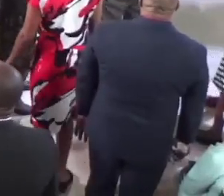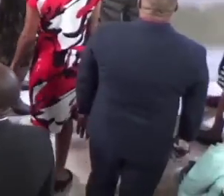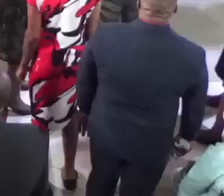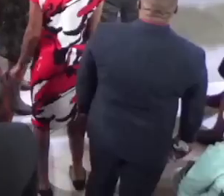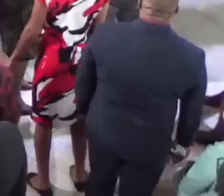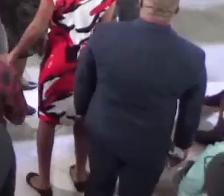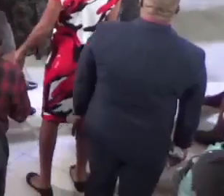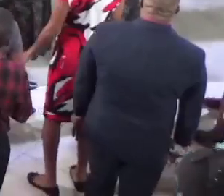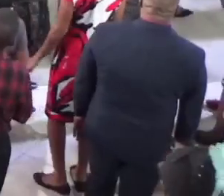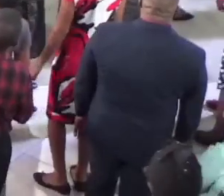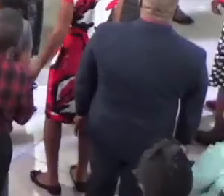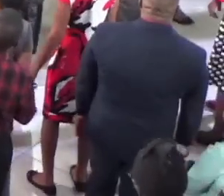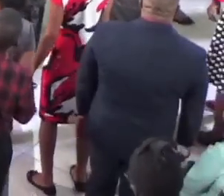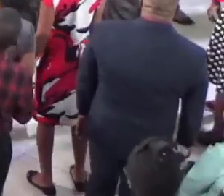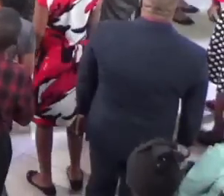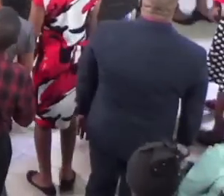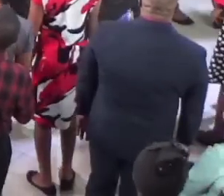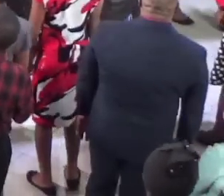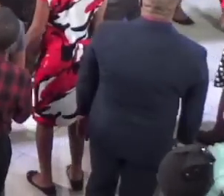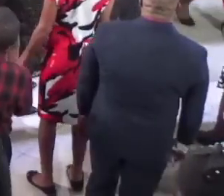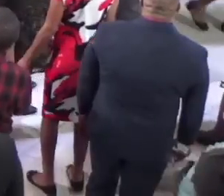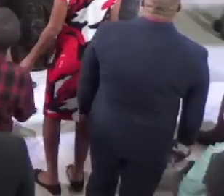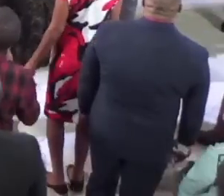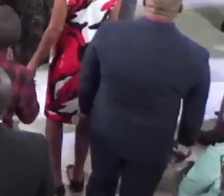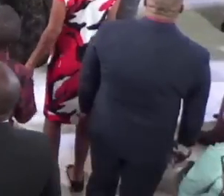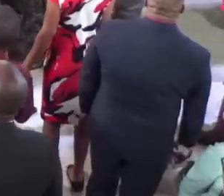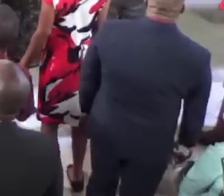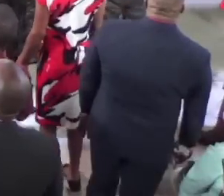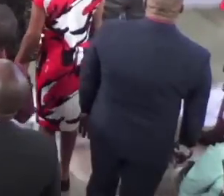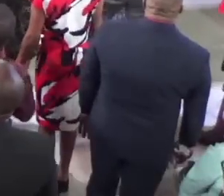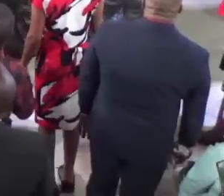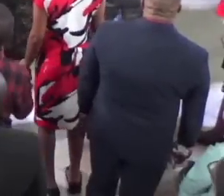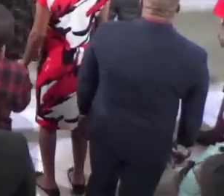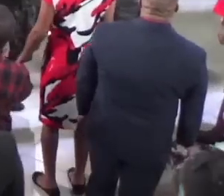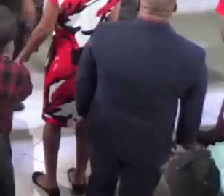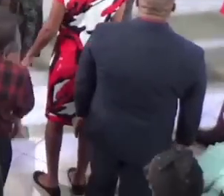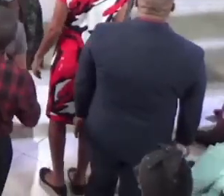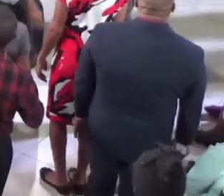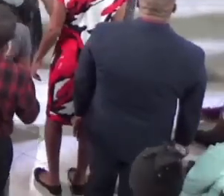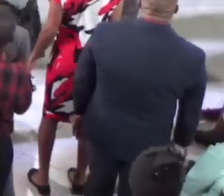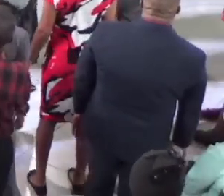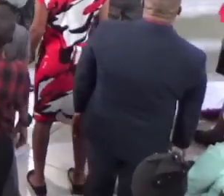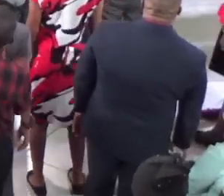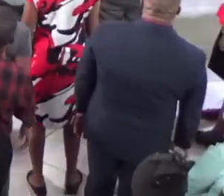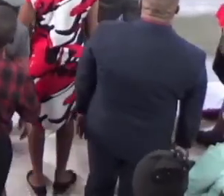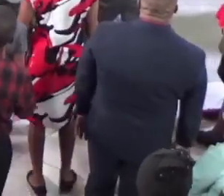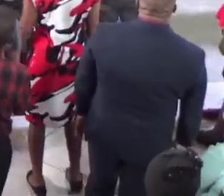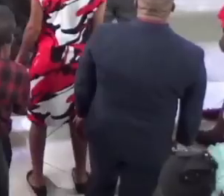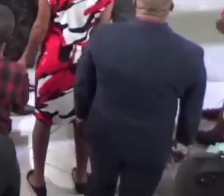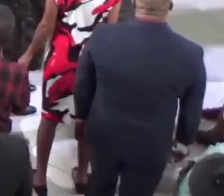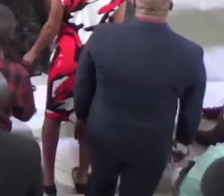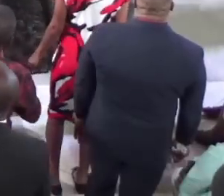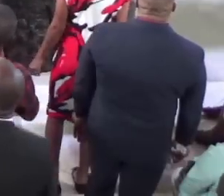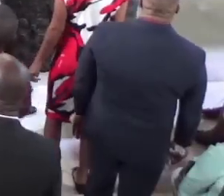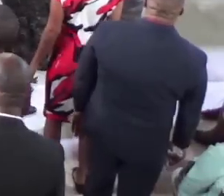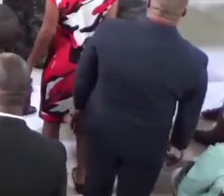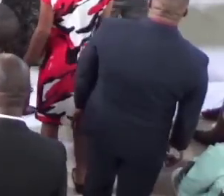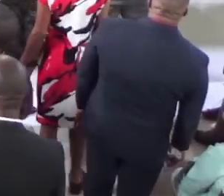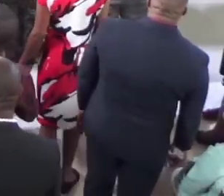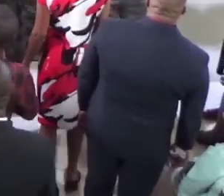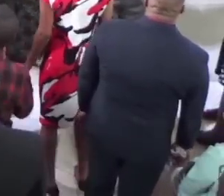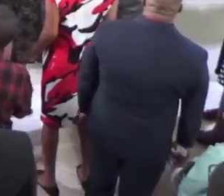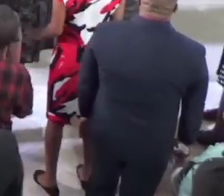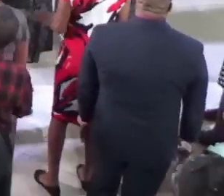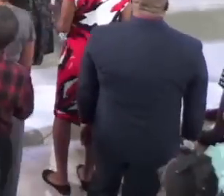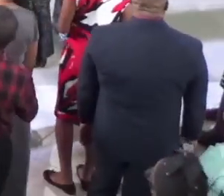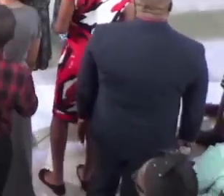Your anointing every hour. Lord, let your Spirit come